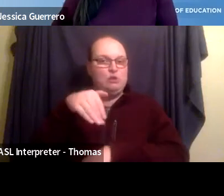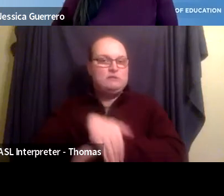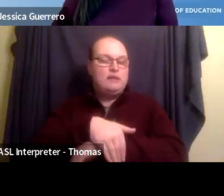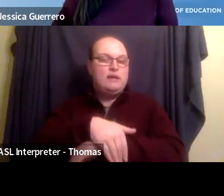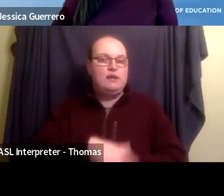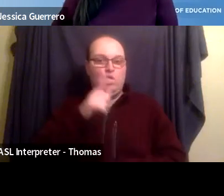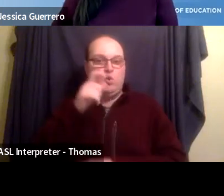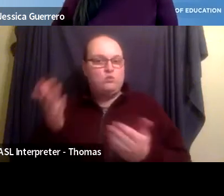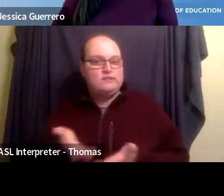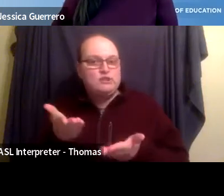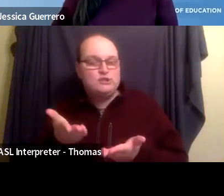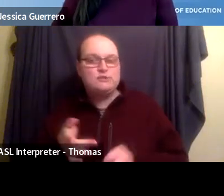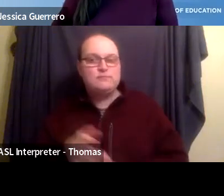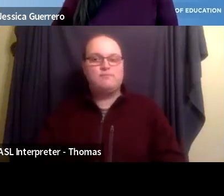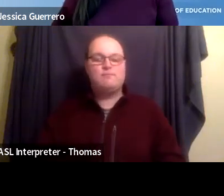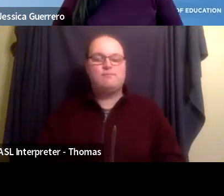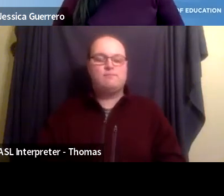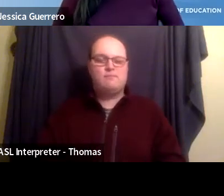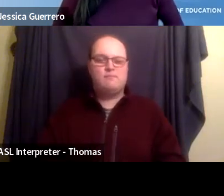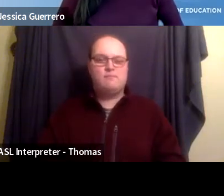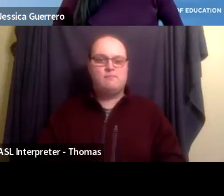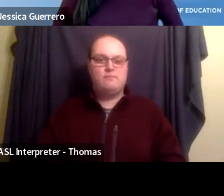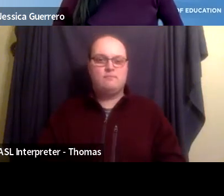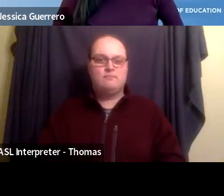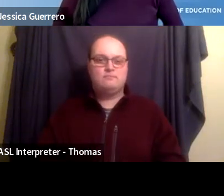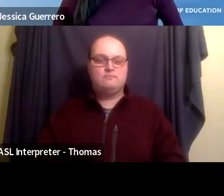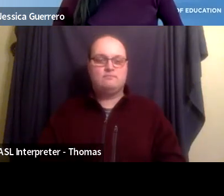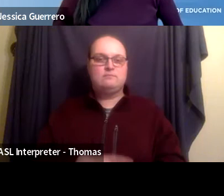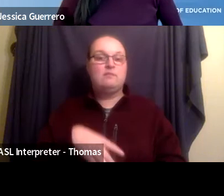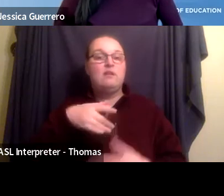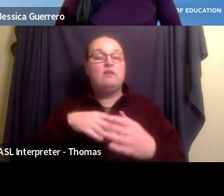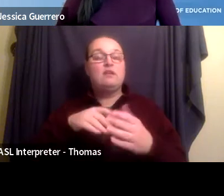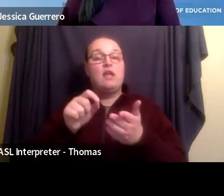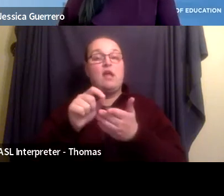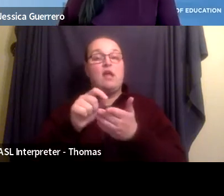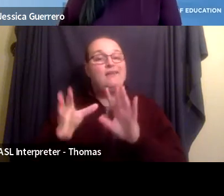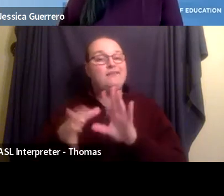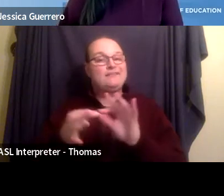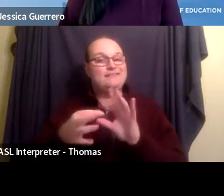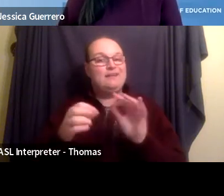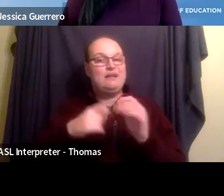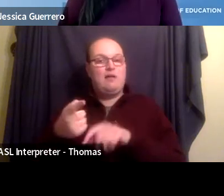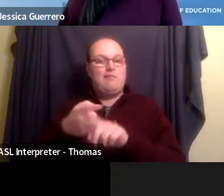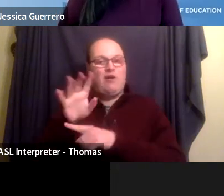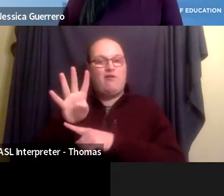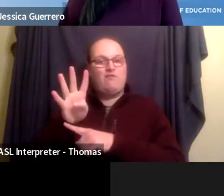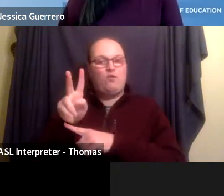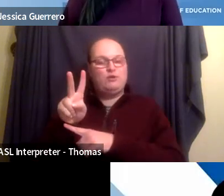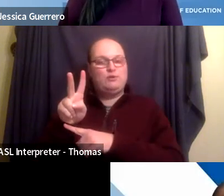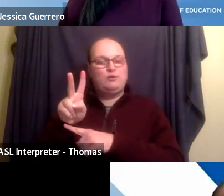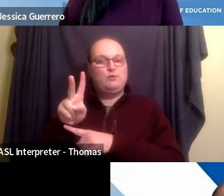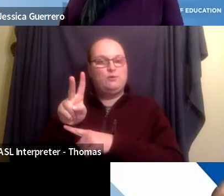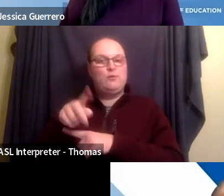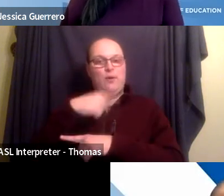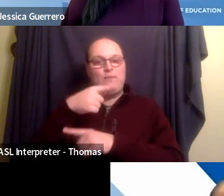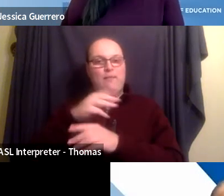and accounted for. We have received written comments from 42 members of the